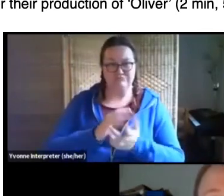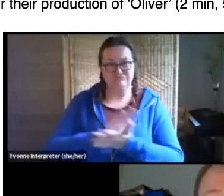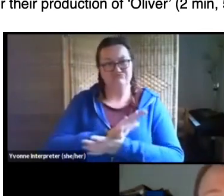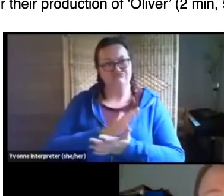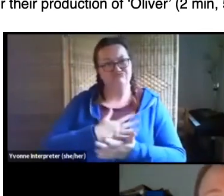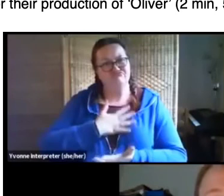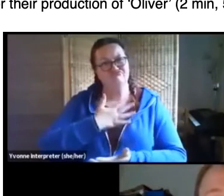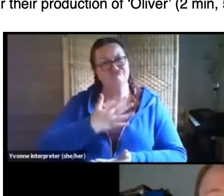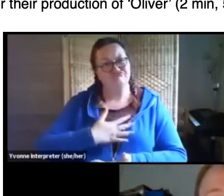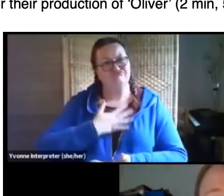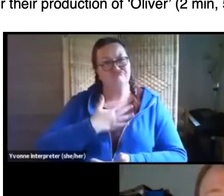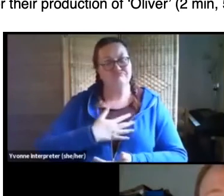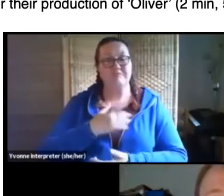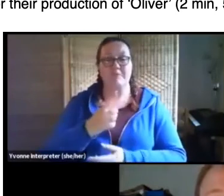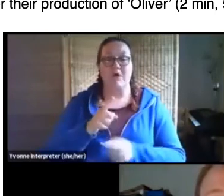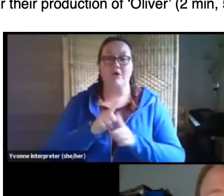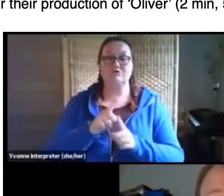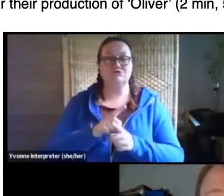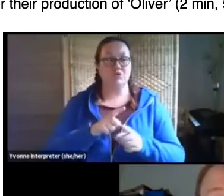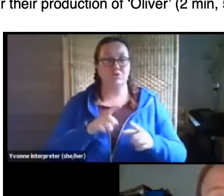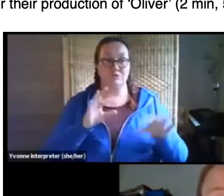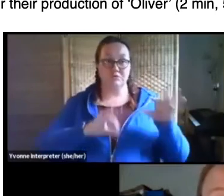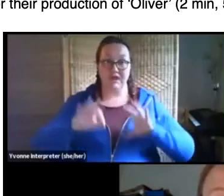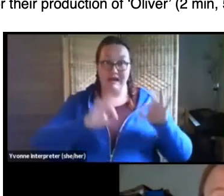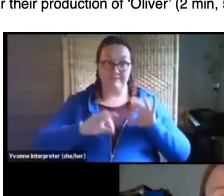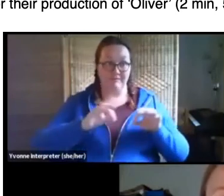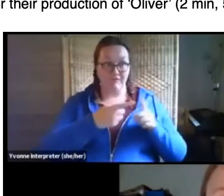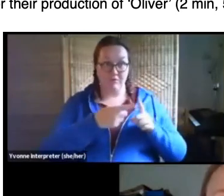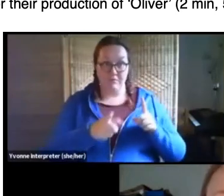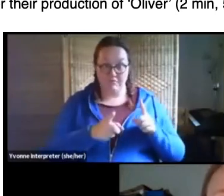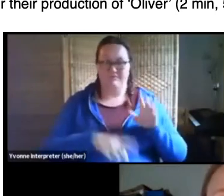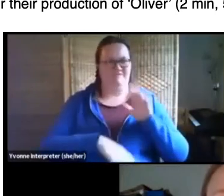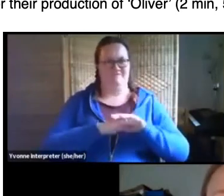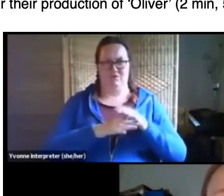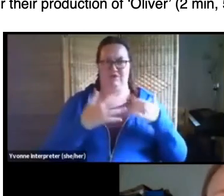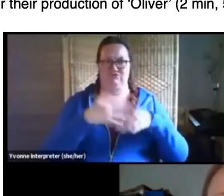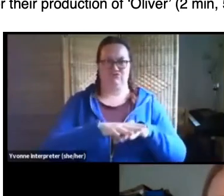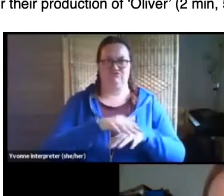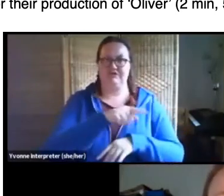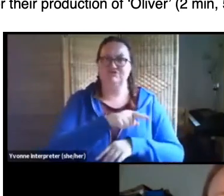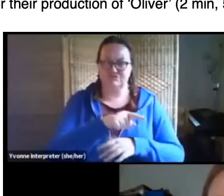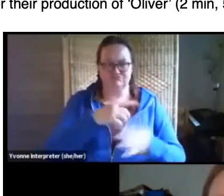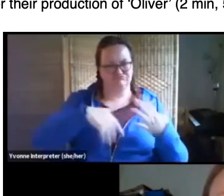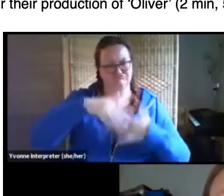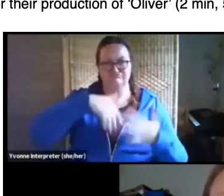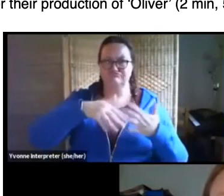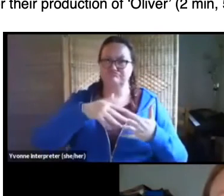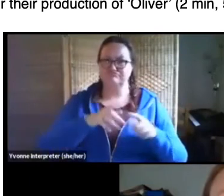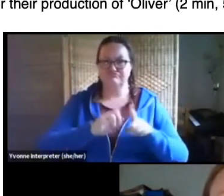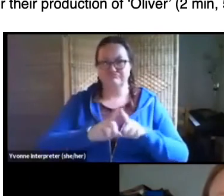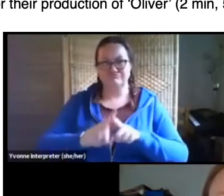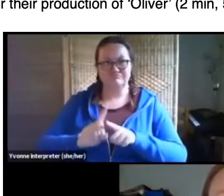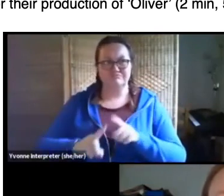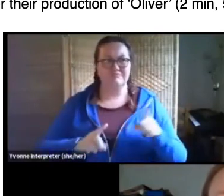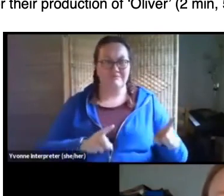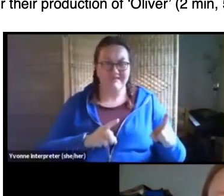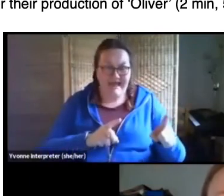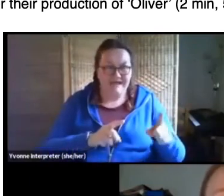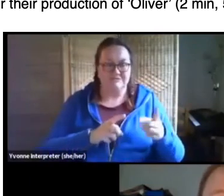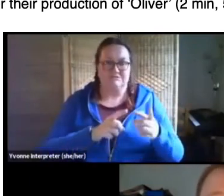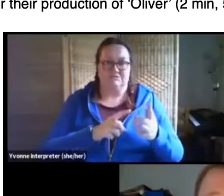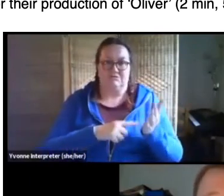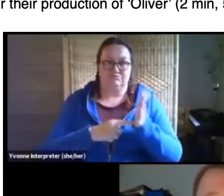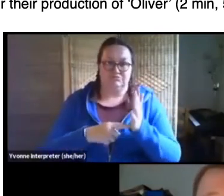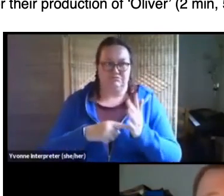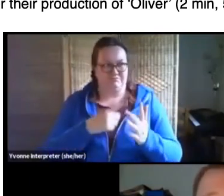this cast is fully integrated. But that came through really, the messaging about the story of Oliver Twist, more than anything, I would say. I'd